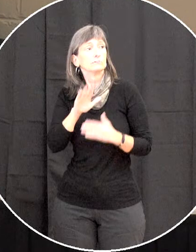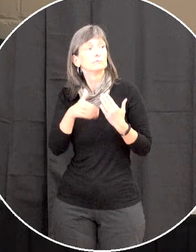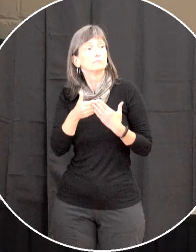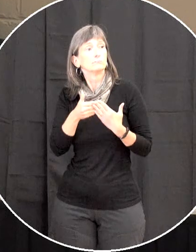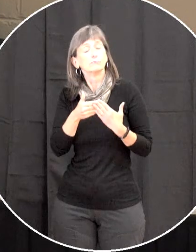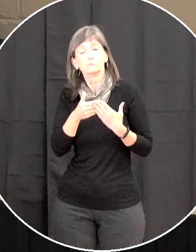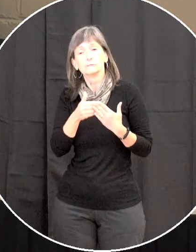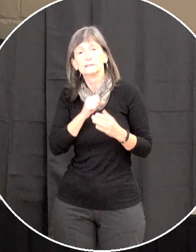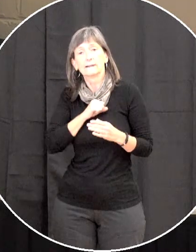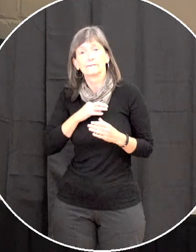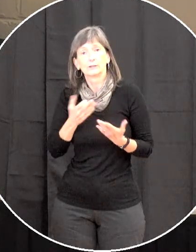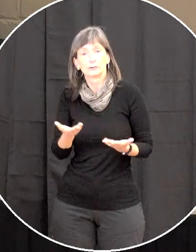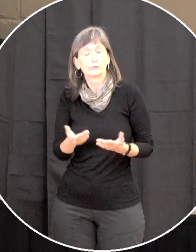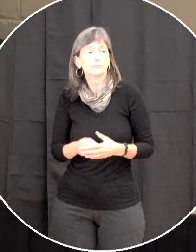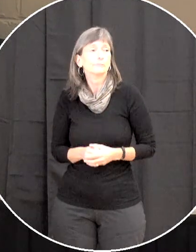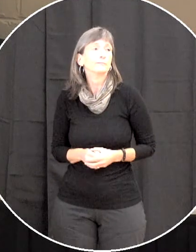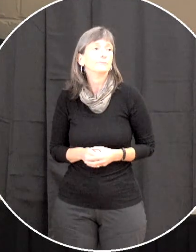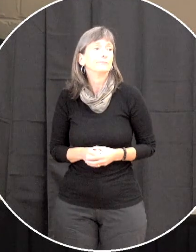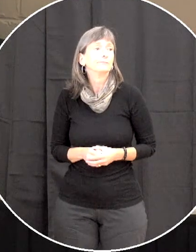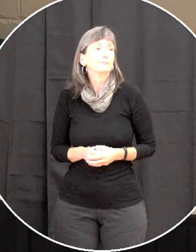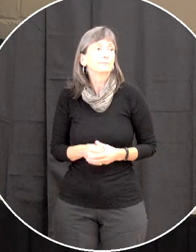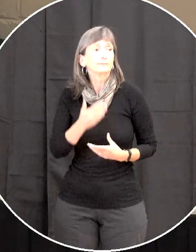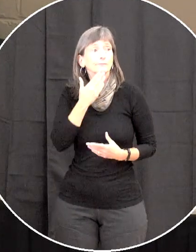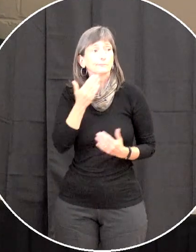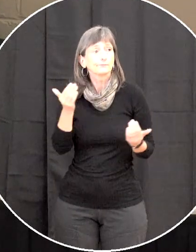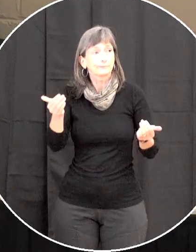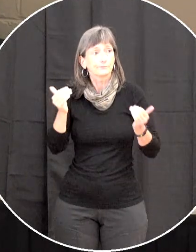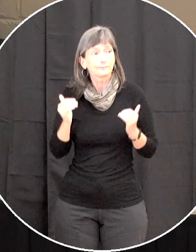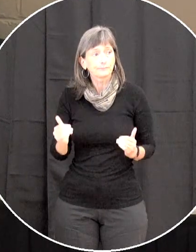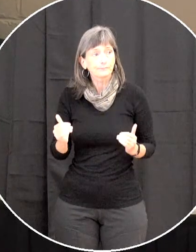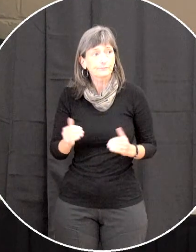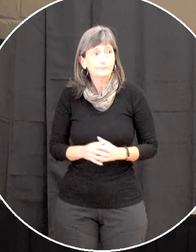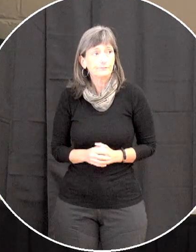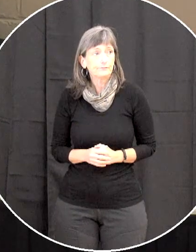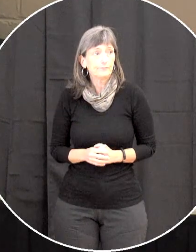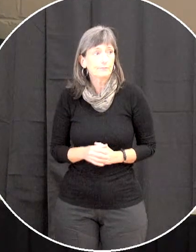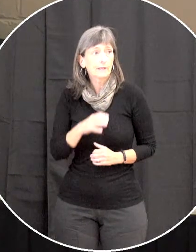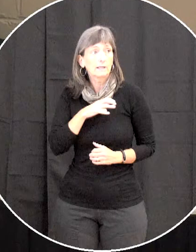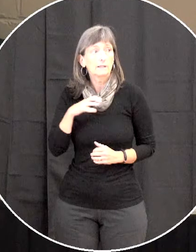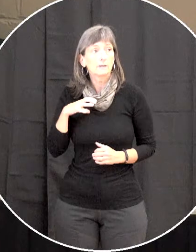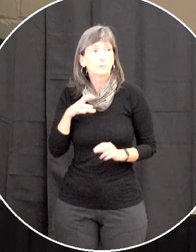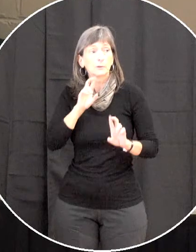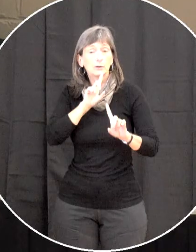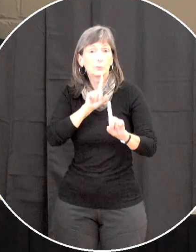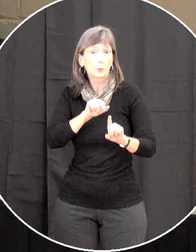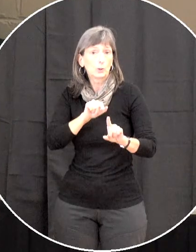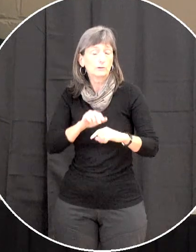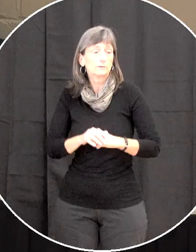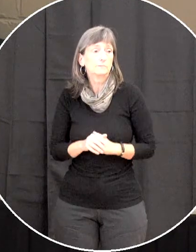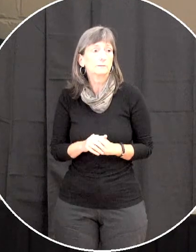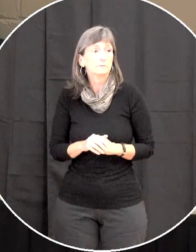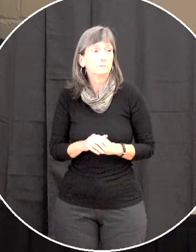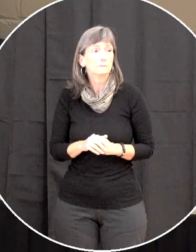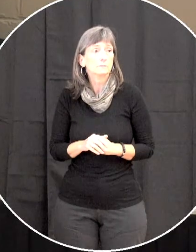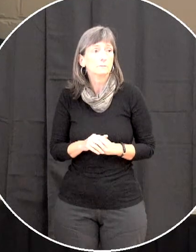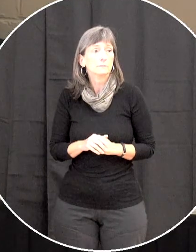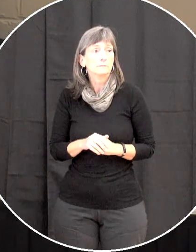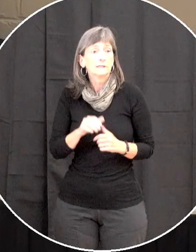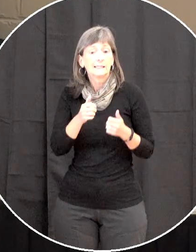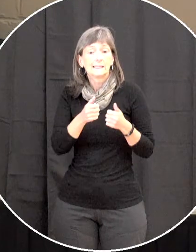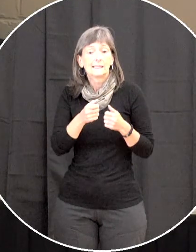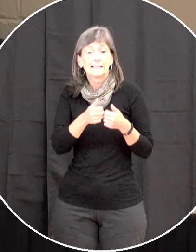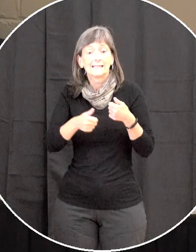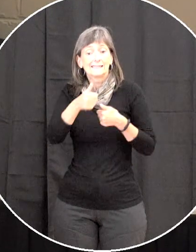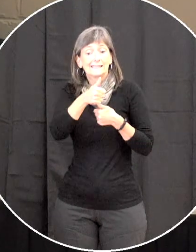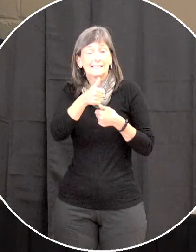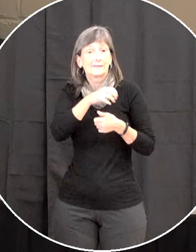you. Next item on the order of business is committee reports. There is no report from the executive committee because